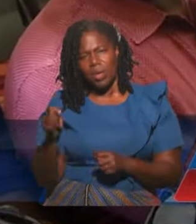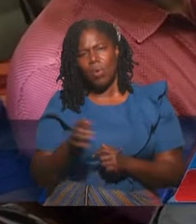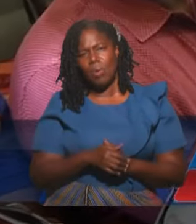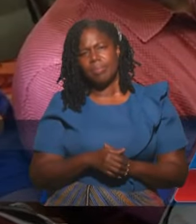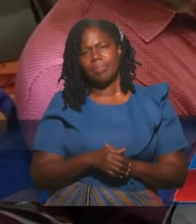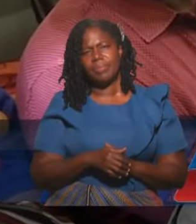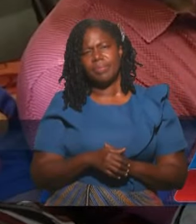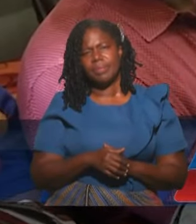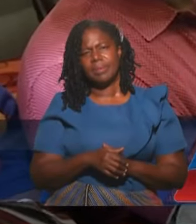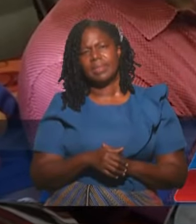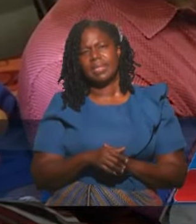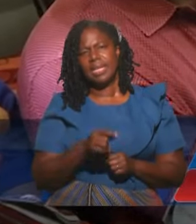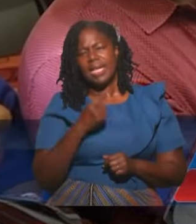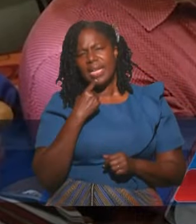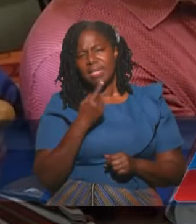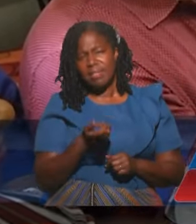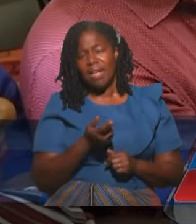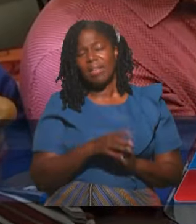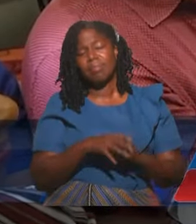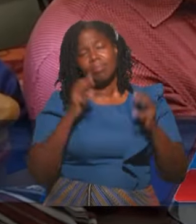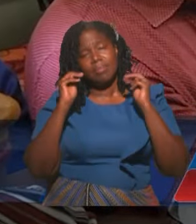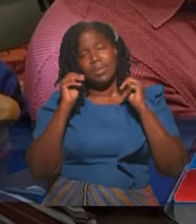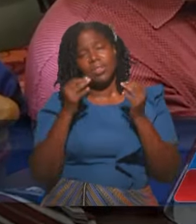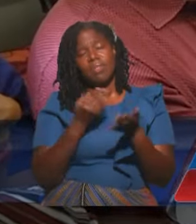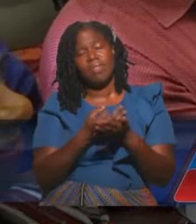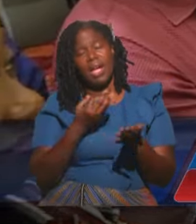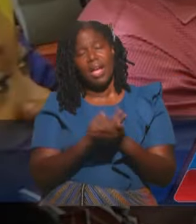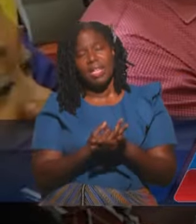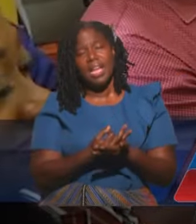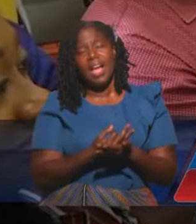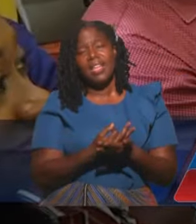to present them with a table